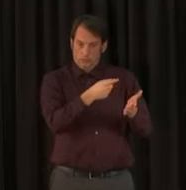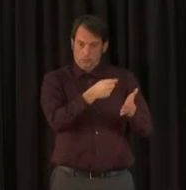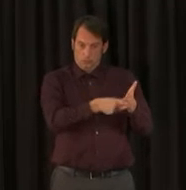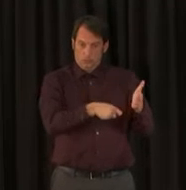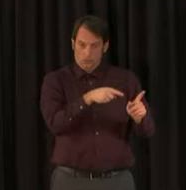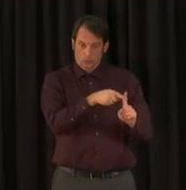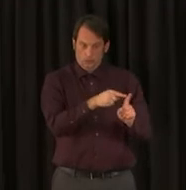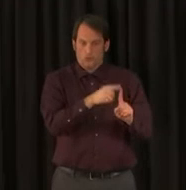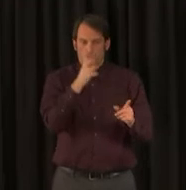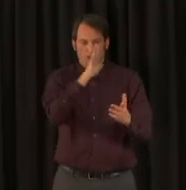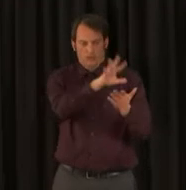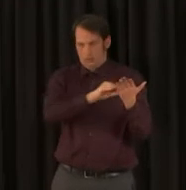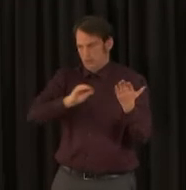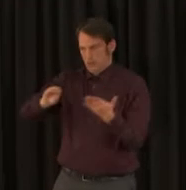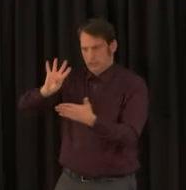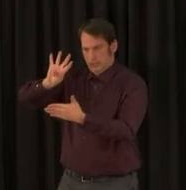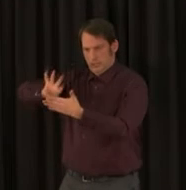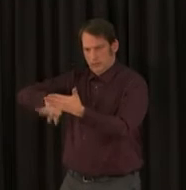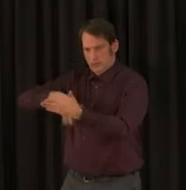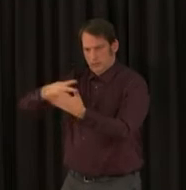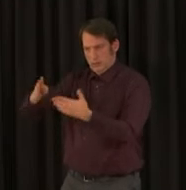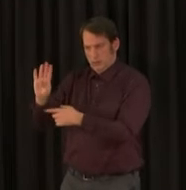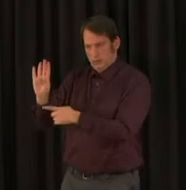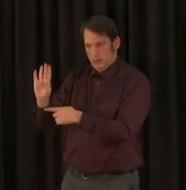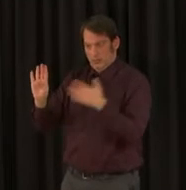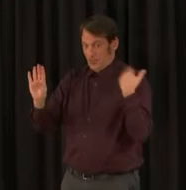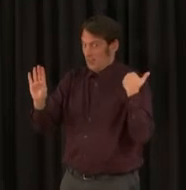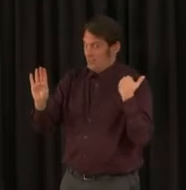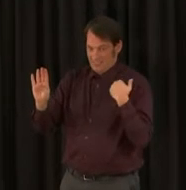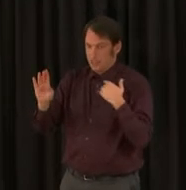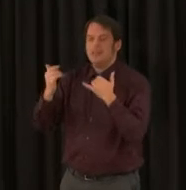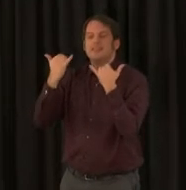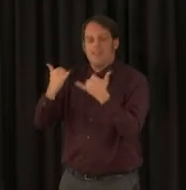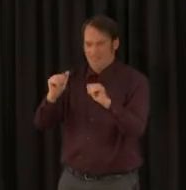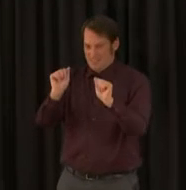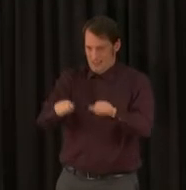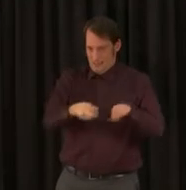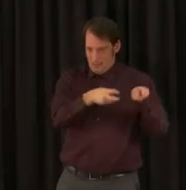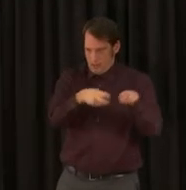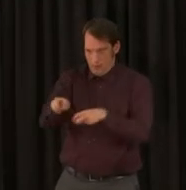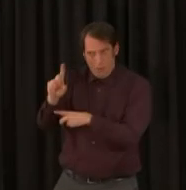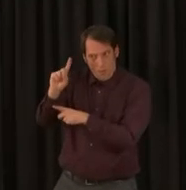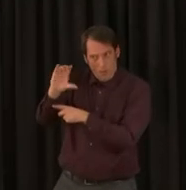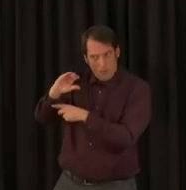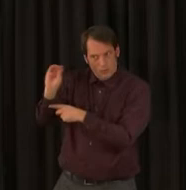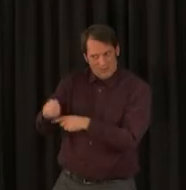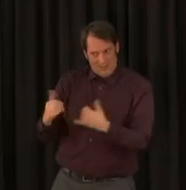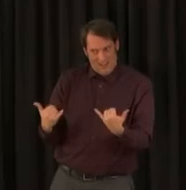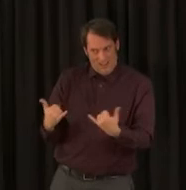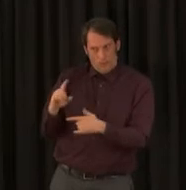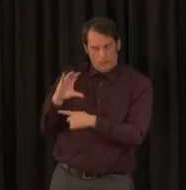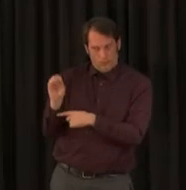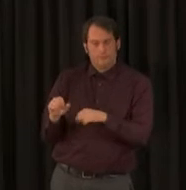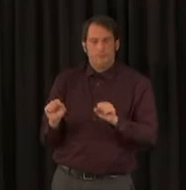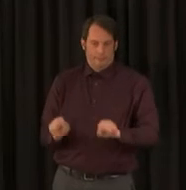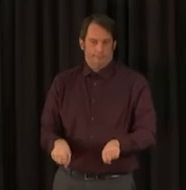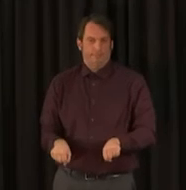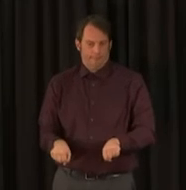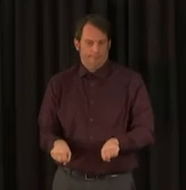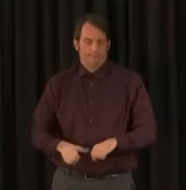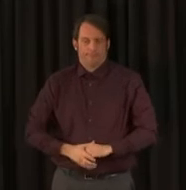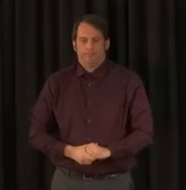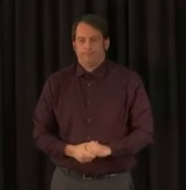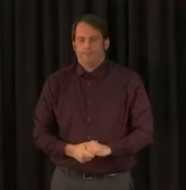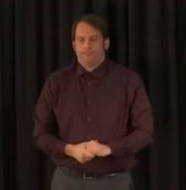your Schedule C, now those expenses are 100% deductible. So Congress did fix